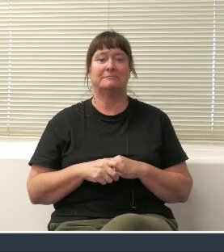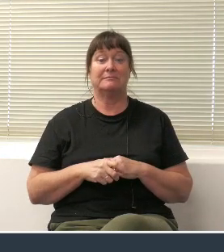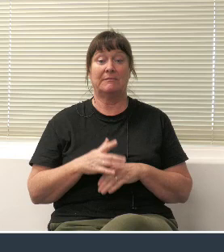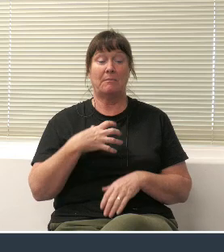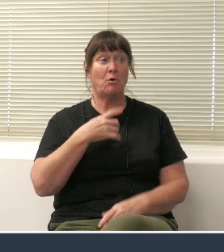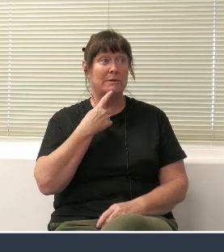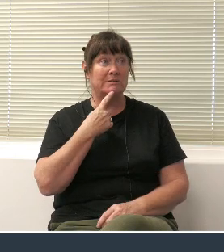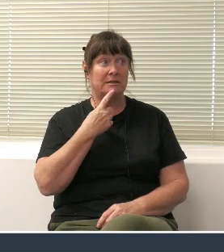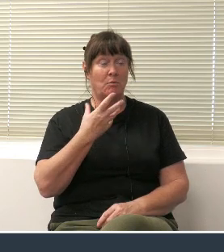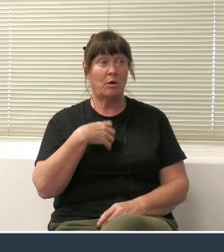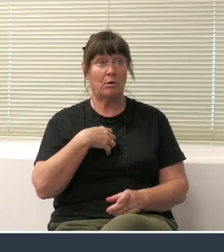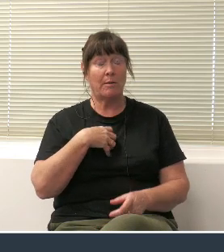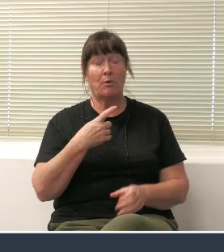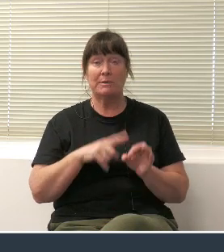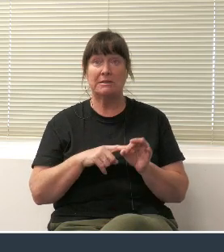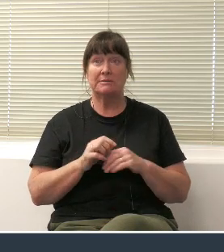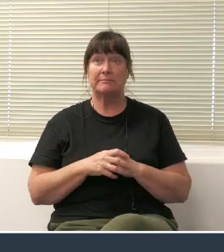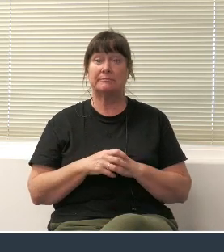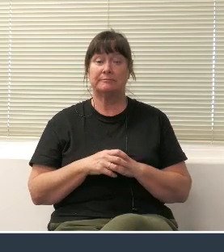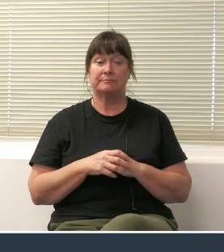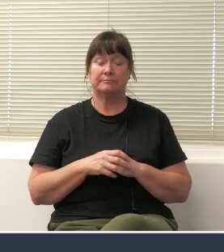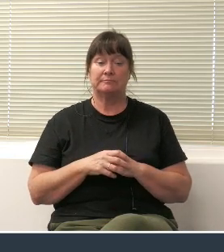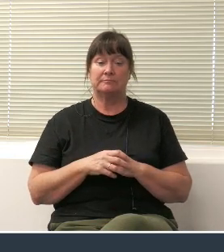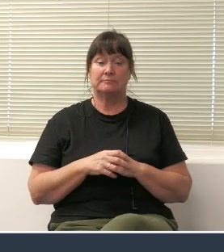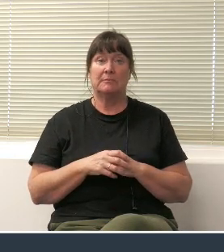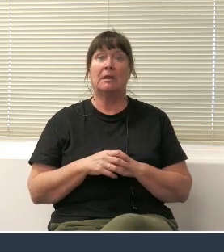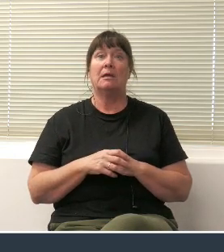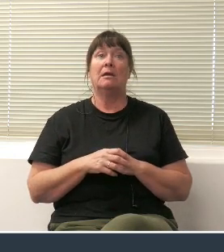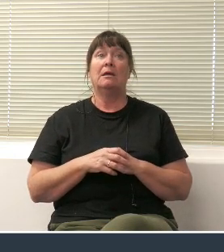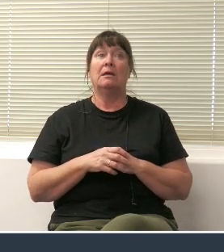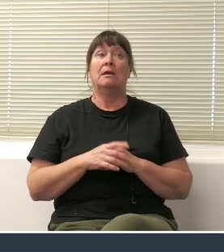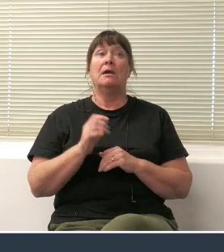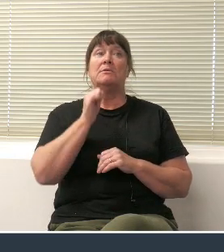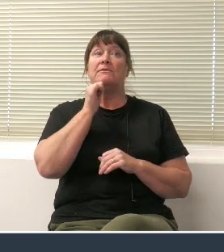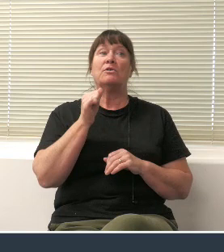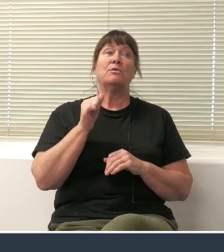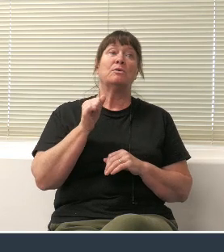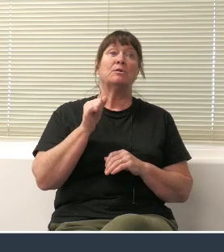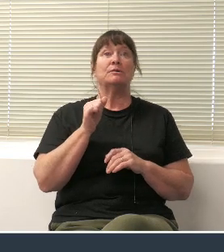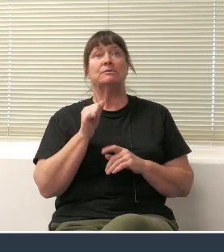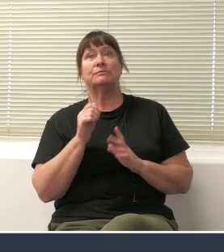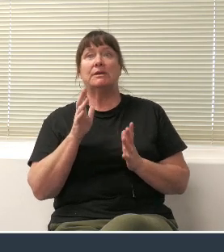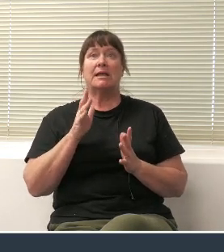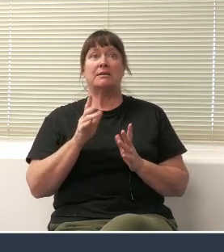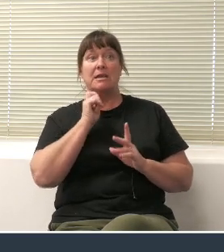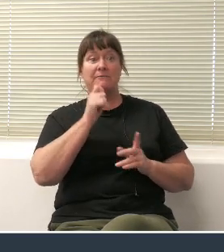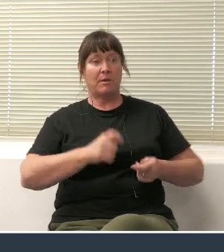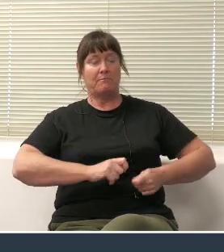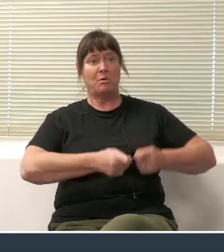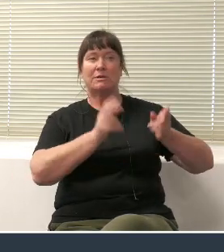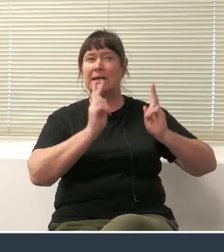Any further questions? Councillor Price. I don't know if you would be able to answer this, but if we rebuilt it, what would it